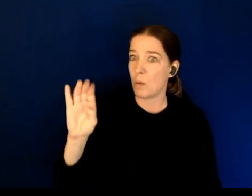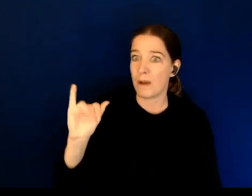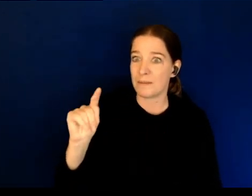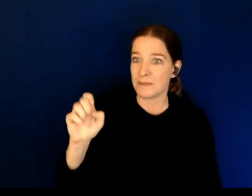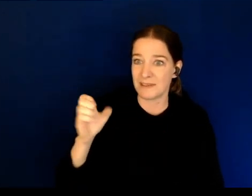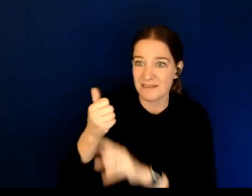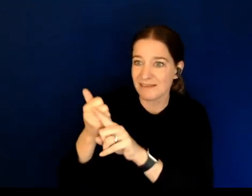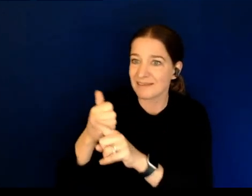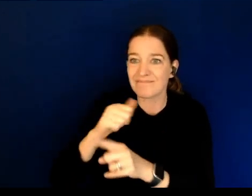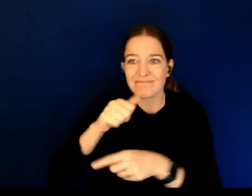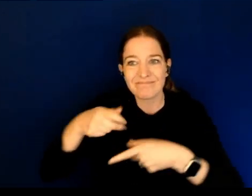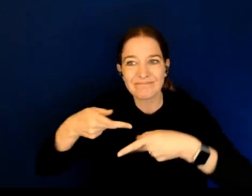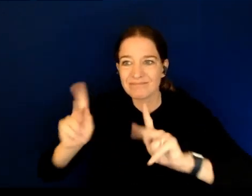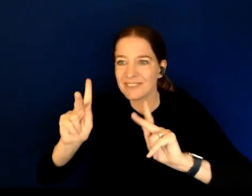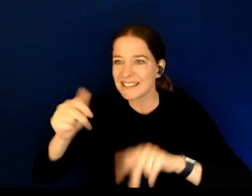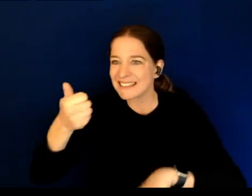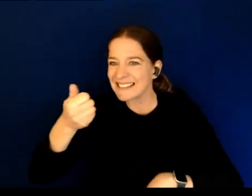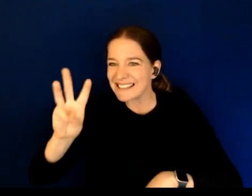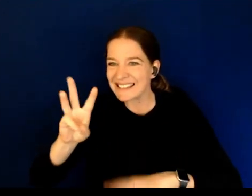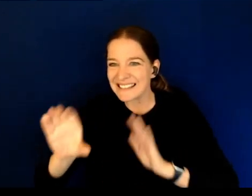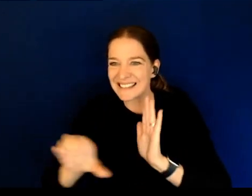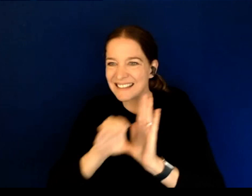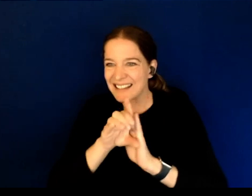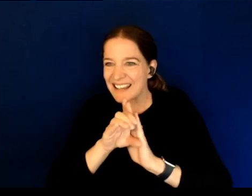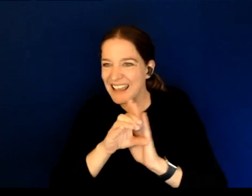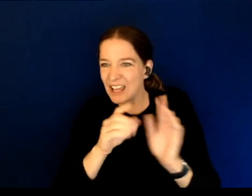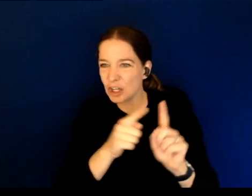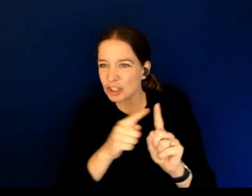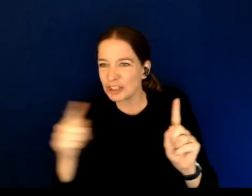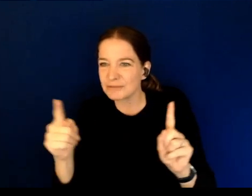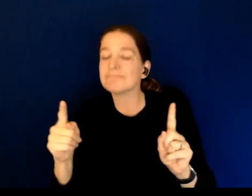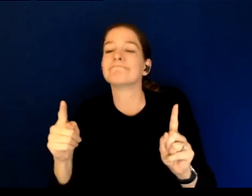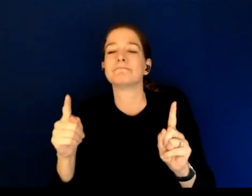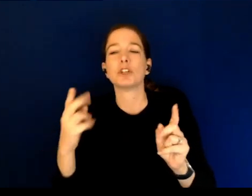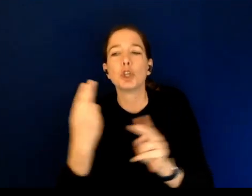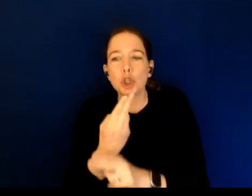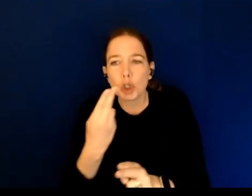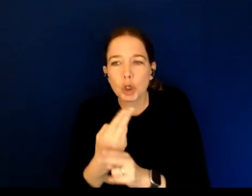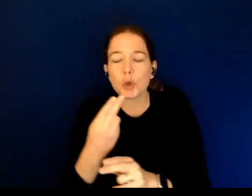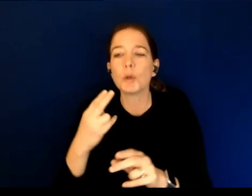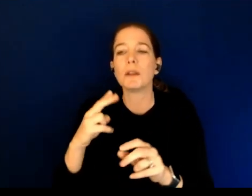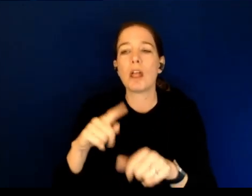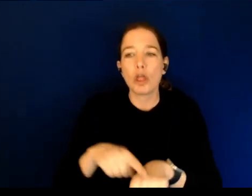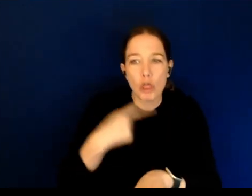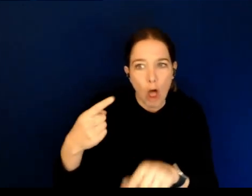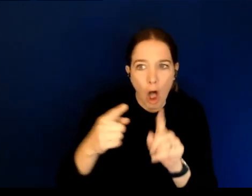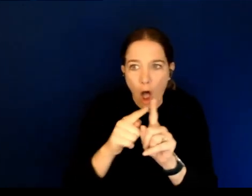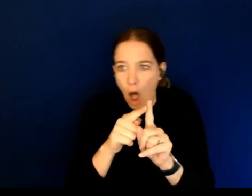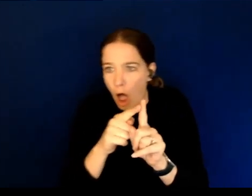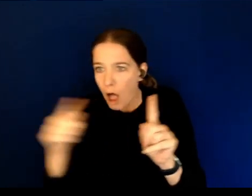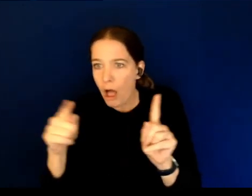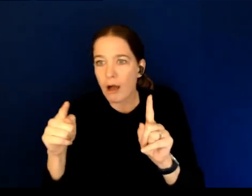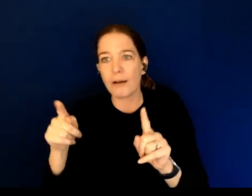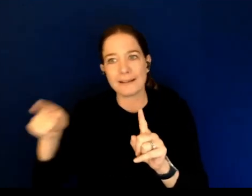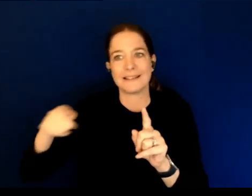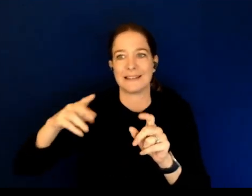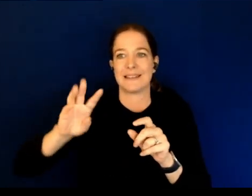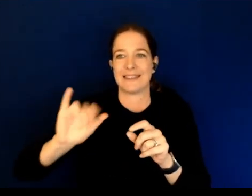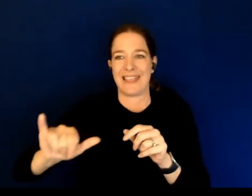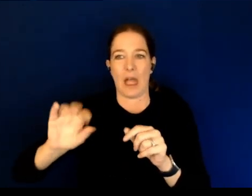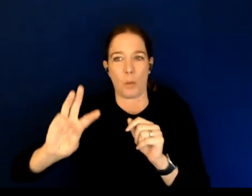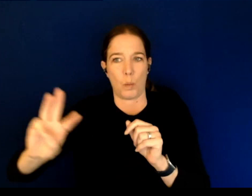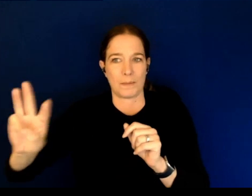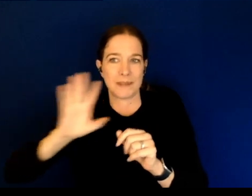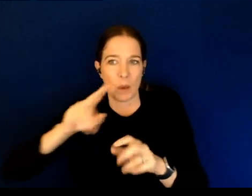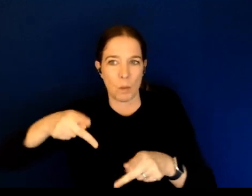not permit 16-character passwords, use the longest password or passphrase permissible.